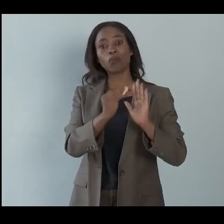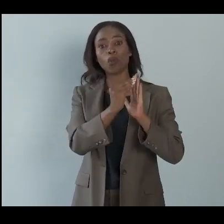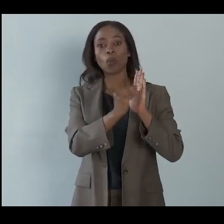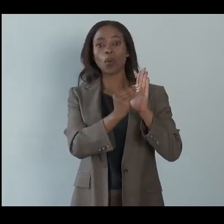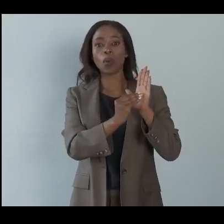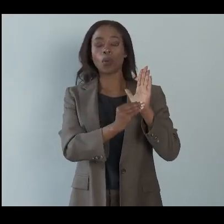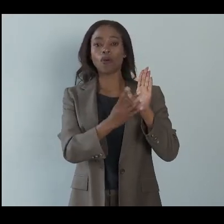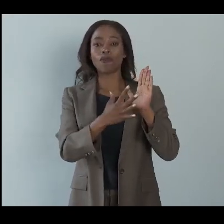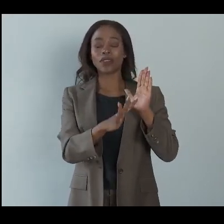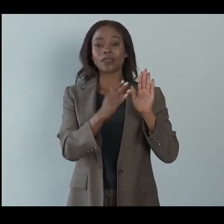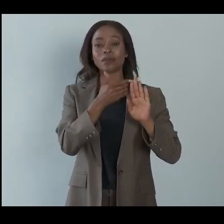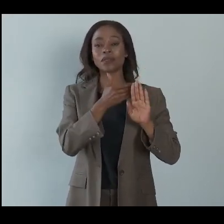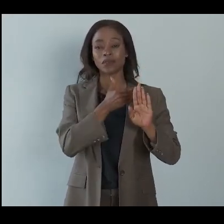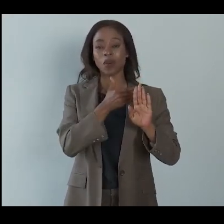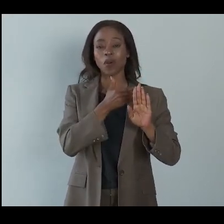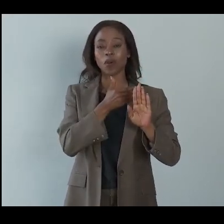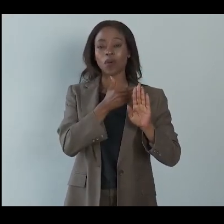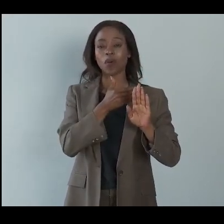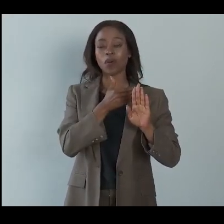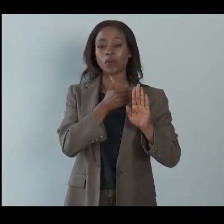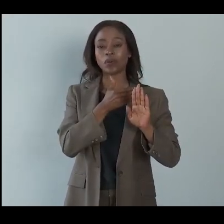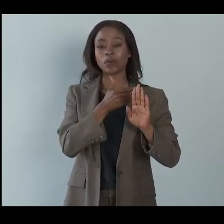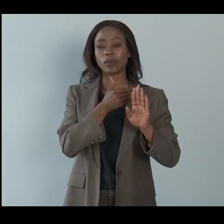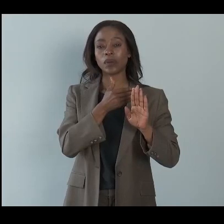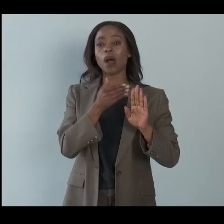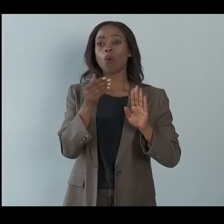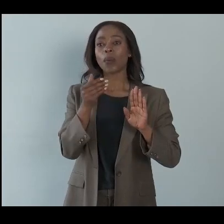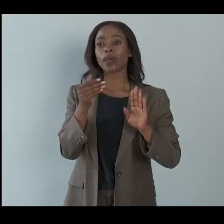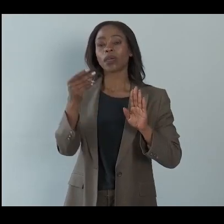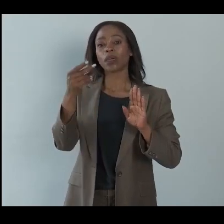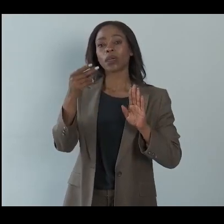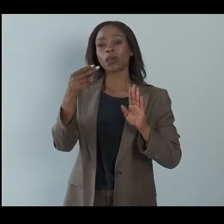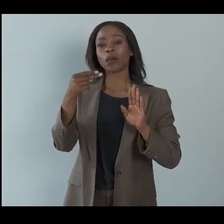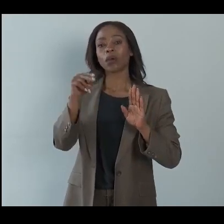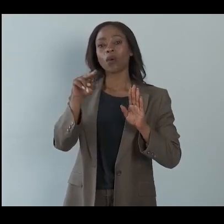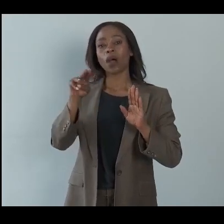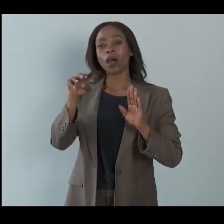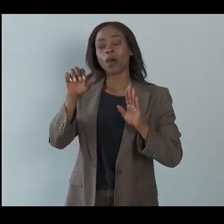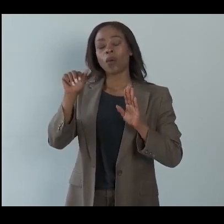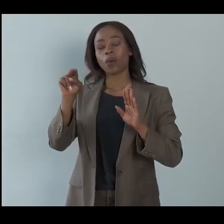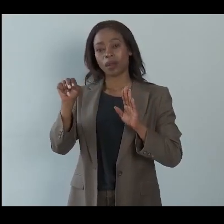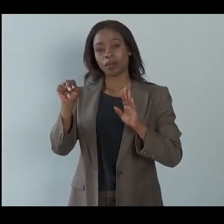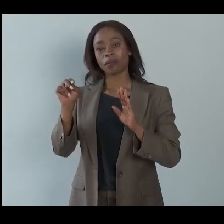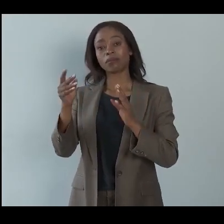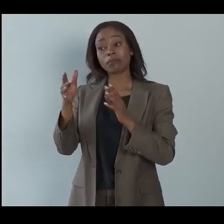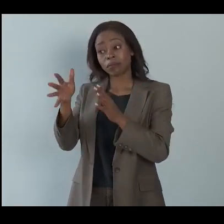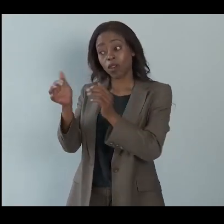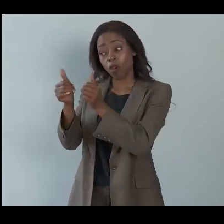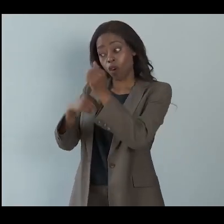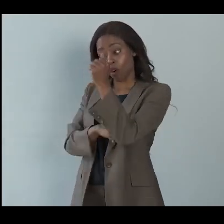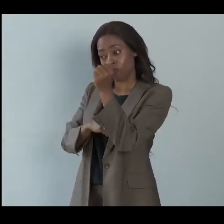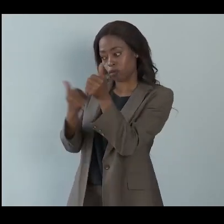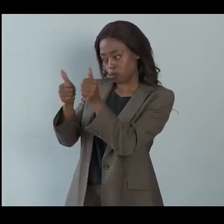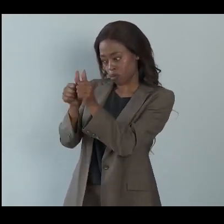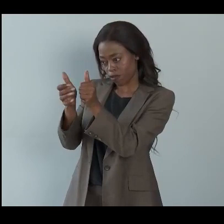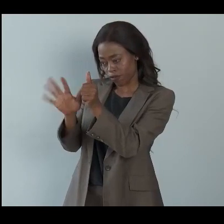accolades received at the Huawei Awards: securing the titles of Enterprise Sales Partner, Cloud Fast Growth Partner, and reaffirming